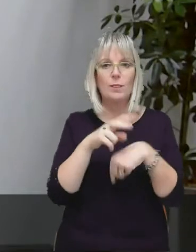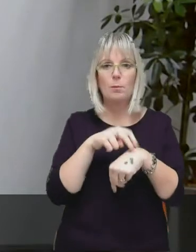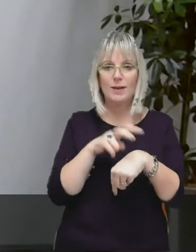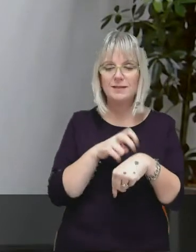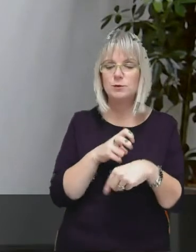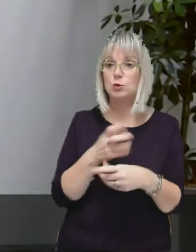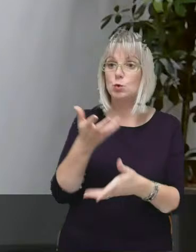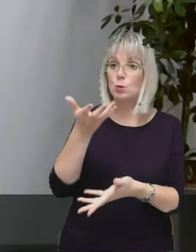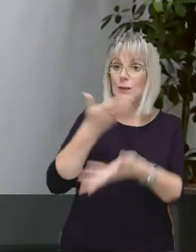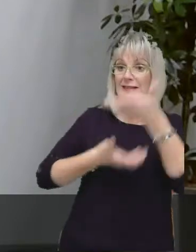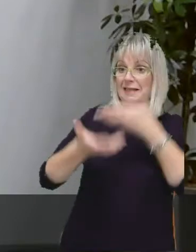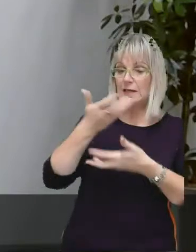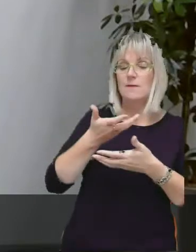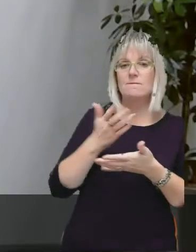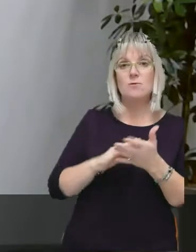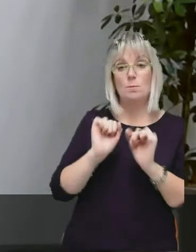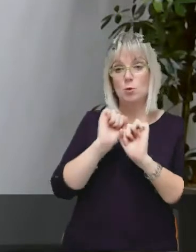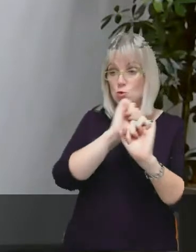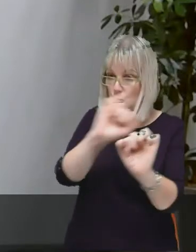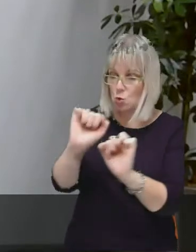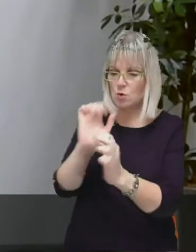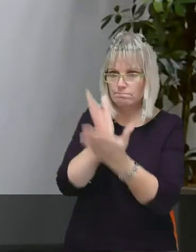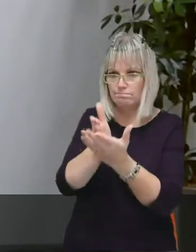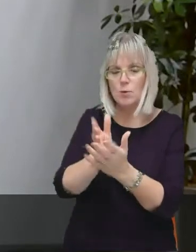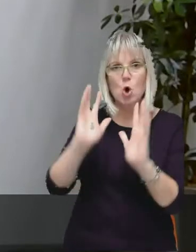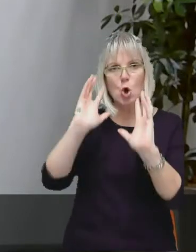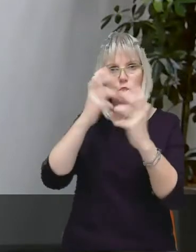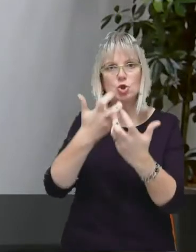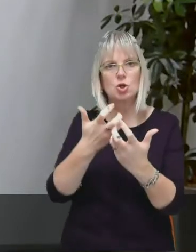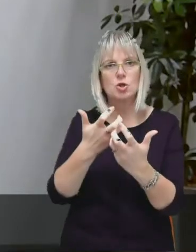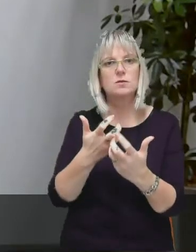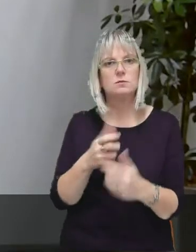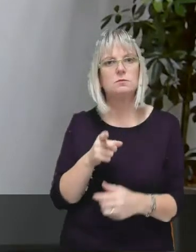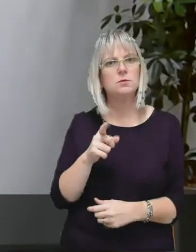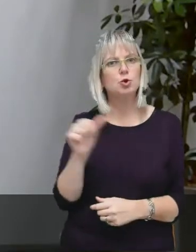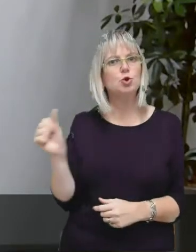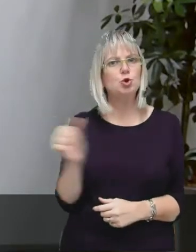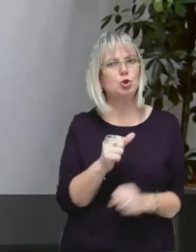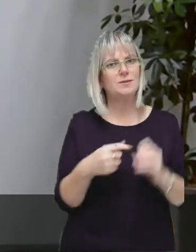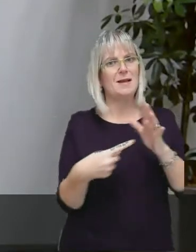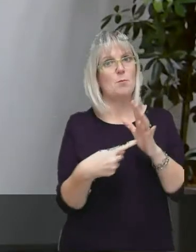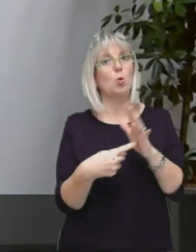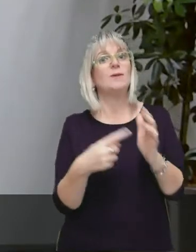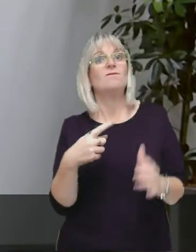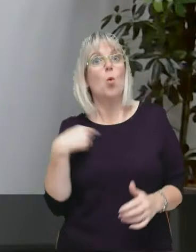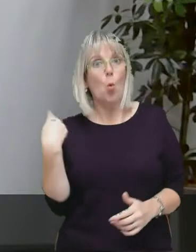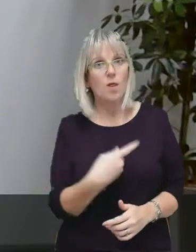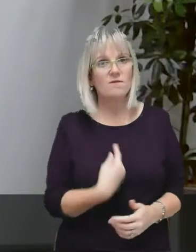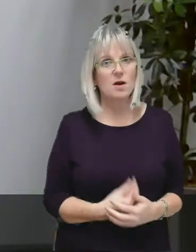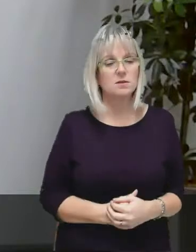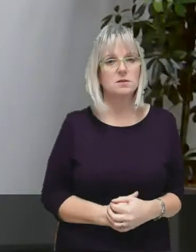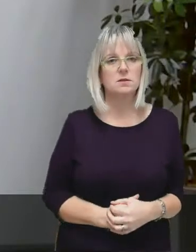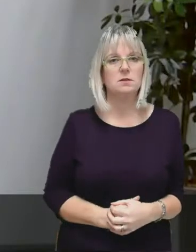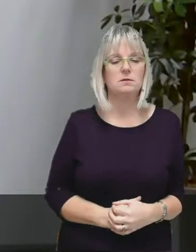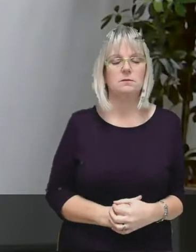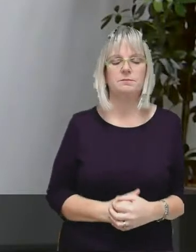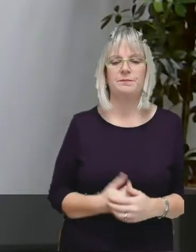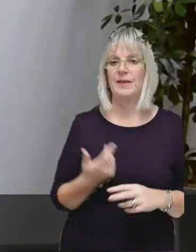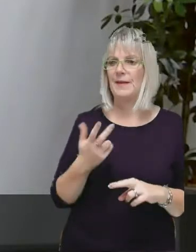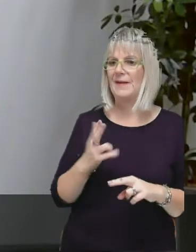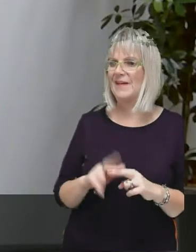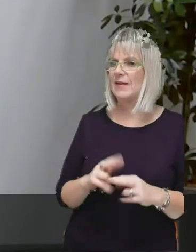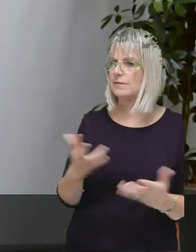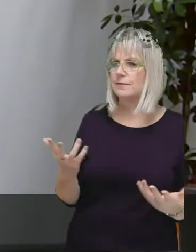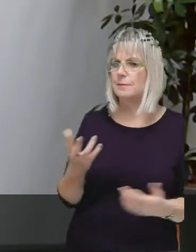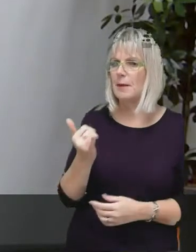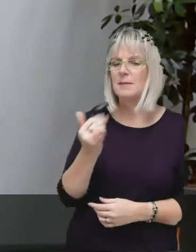an issue that should concern all of us, because if it's the case that some Londoners feel they can't trust the police, they're not